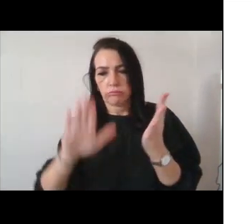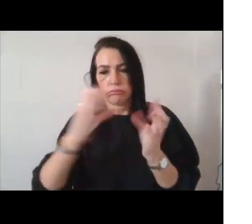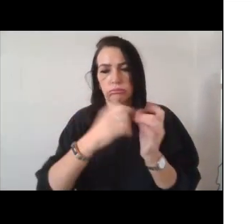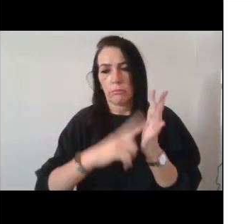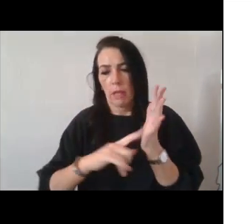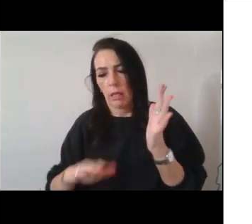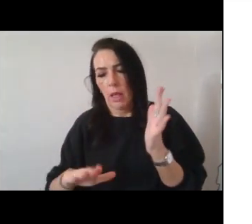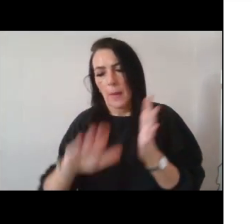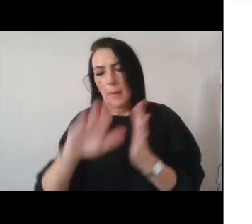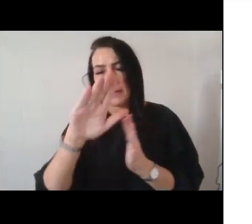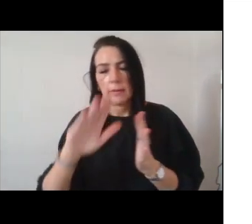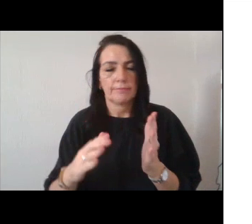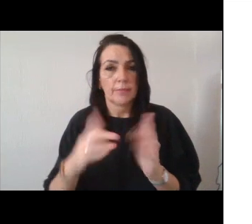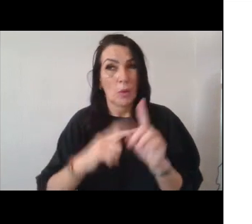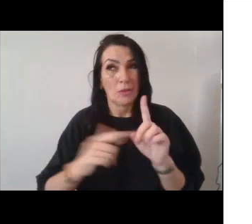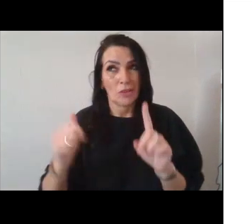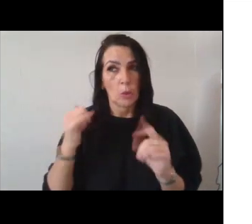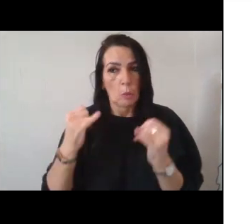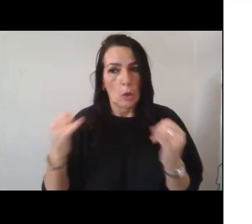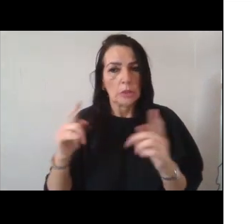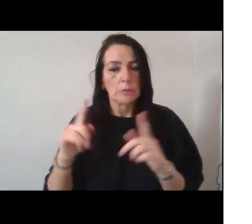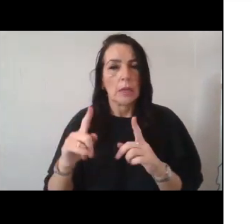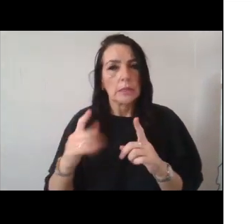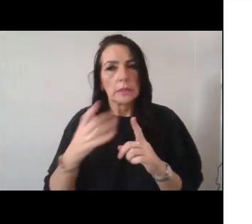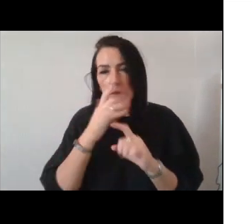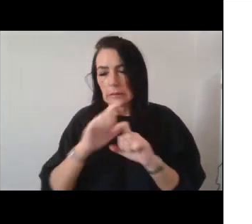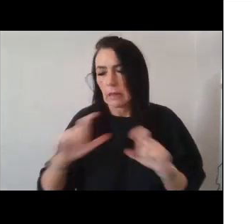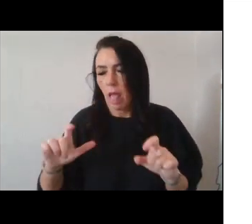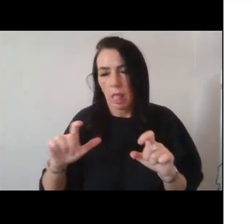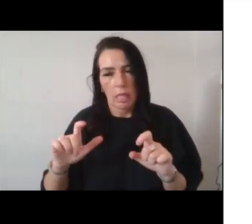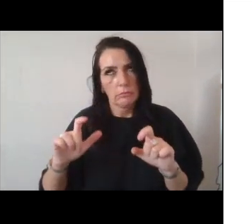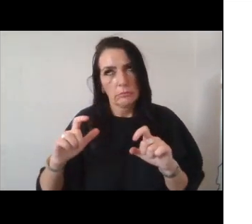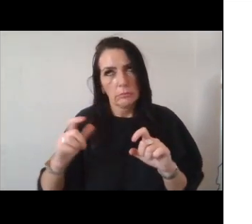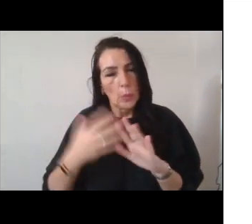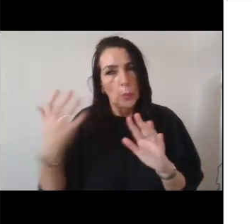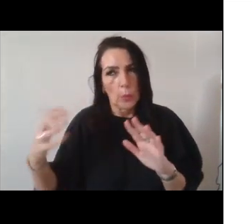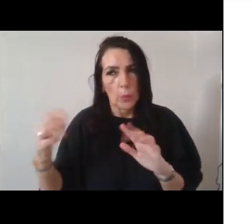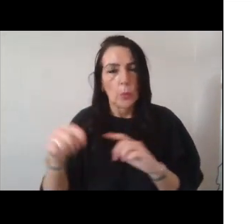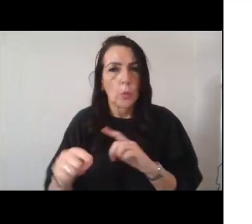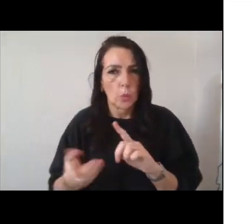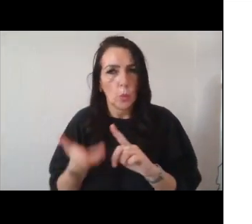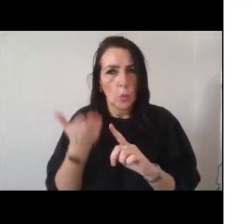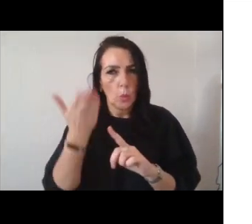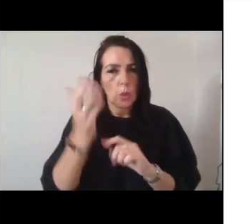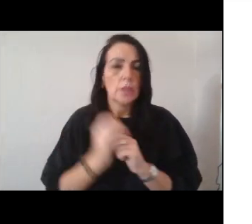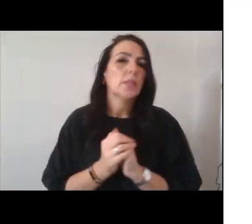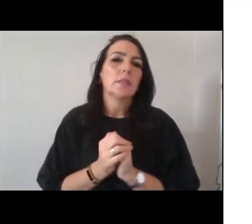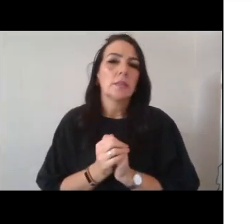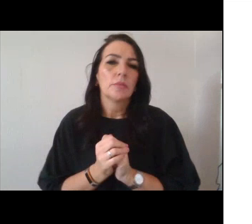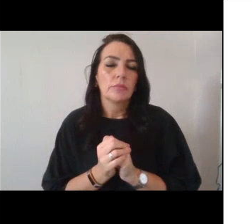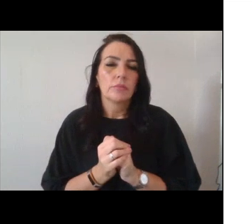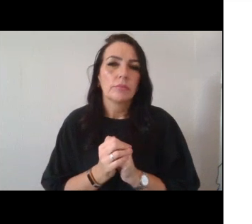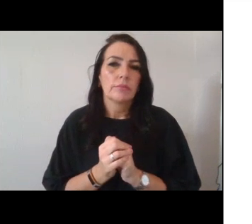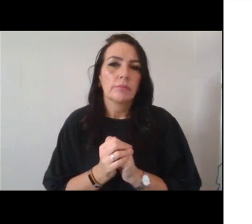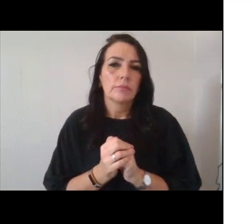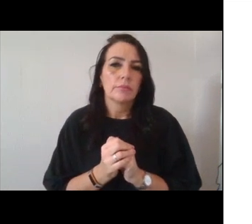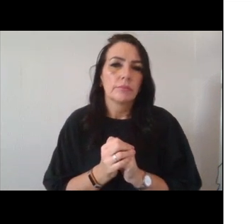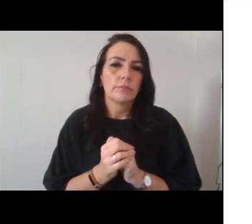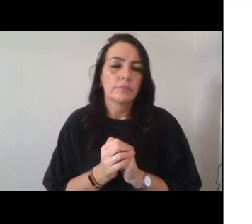were a year ago, it's not really abating. I don't think anybody in any company or organisation really wants to